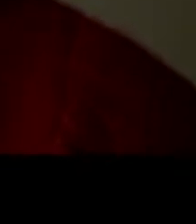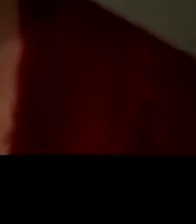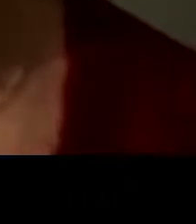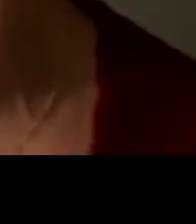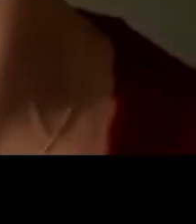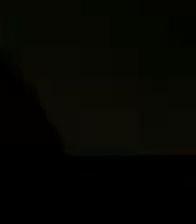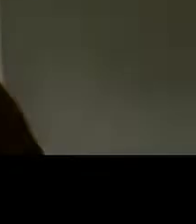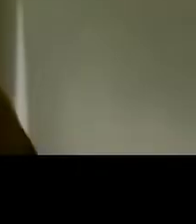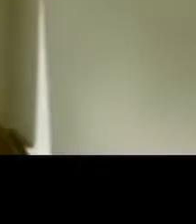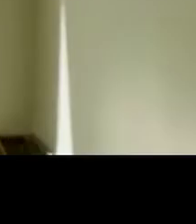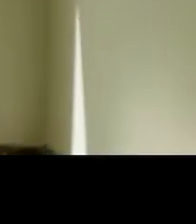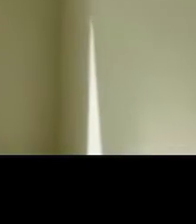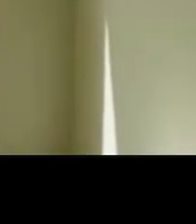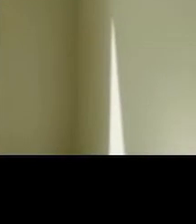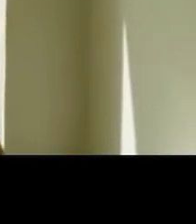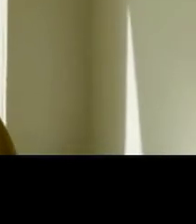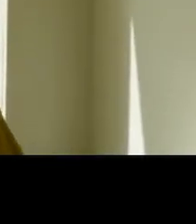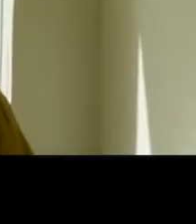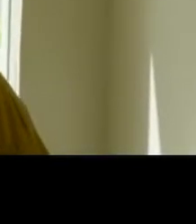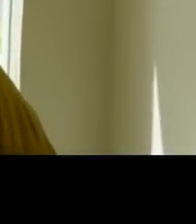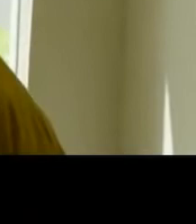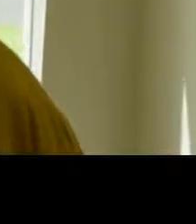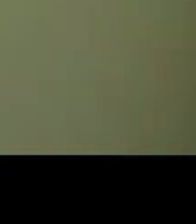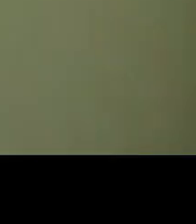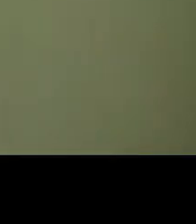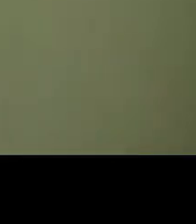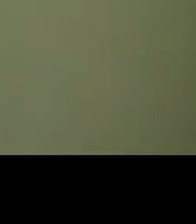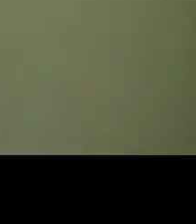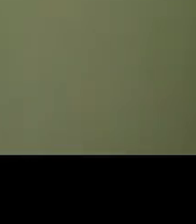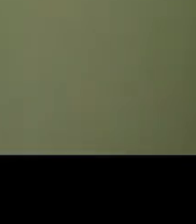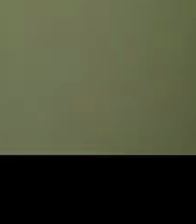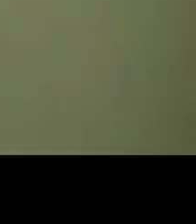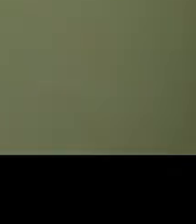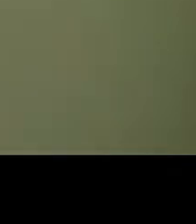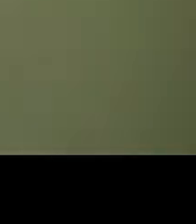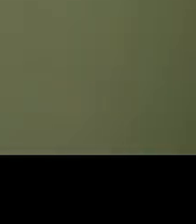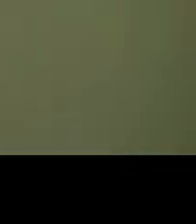your bitch. Here's my bitch.